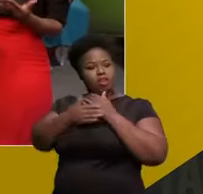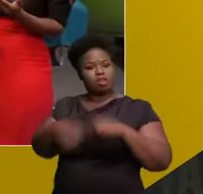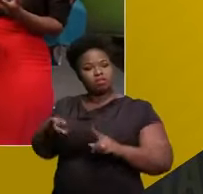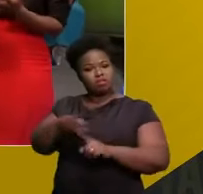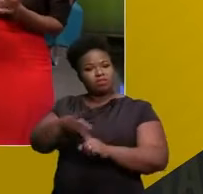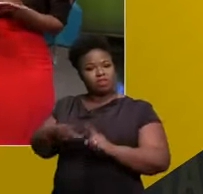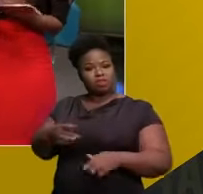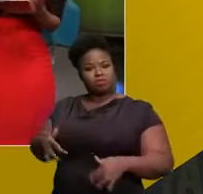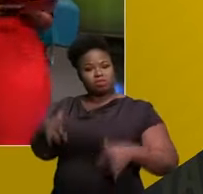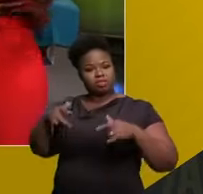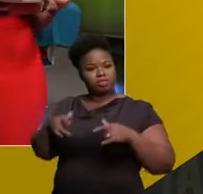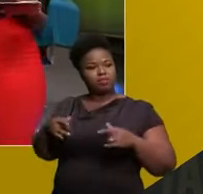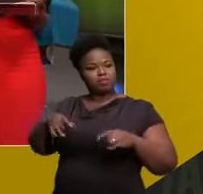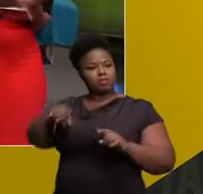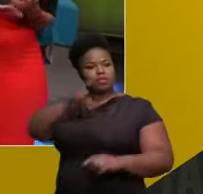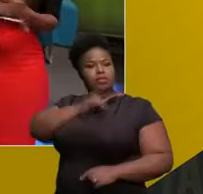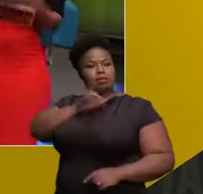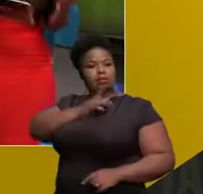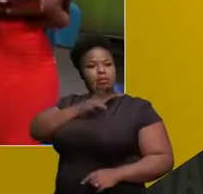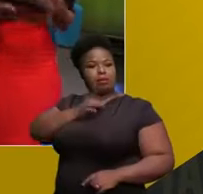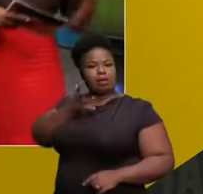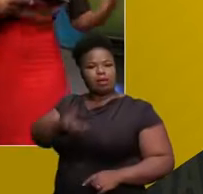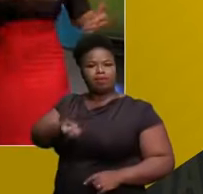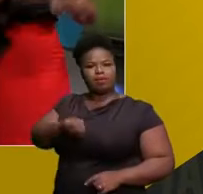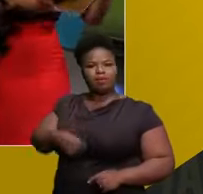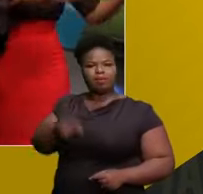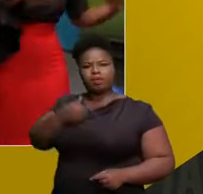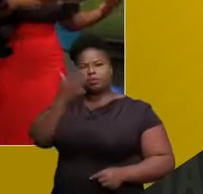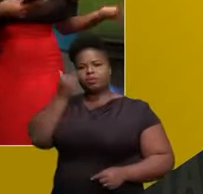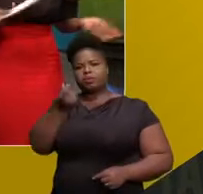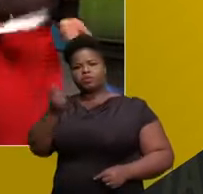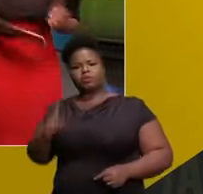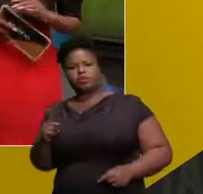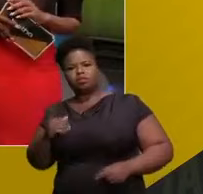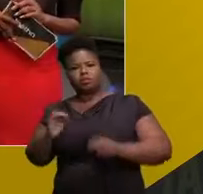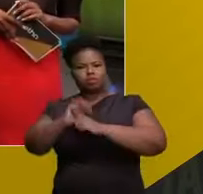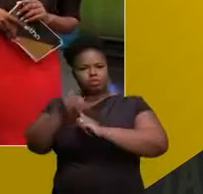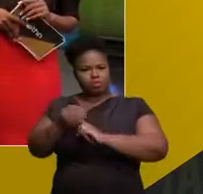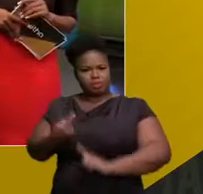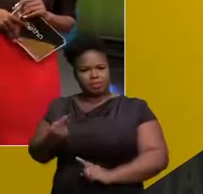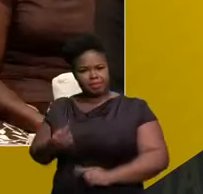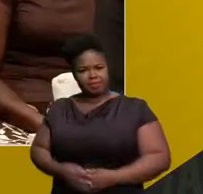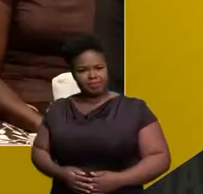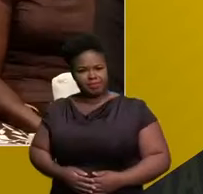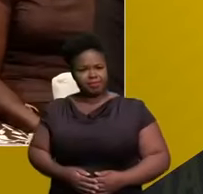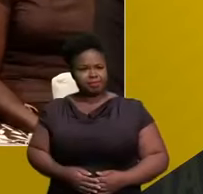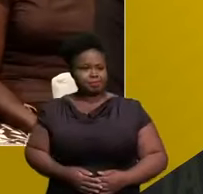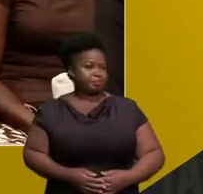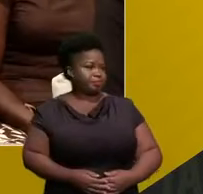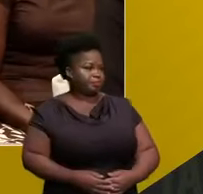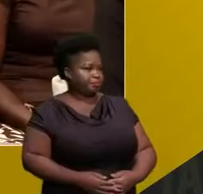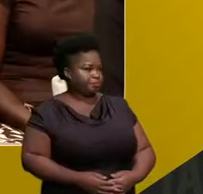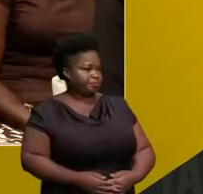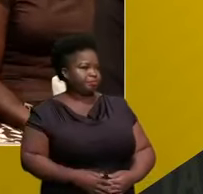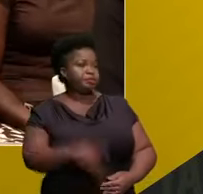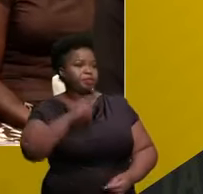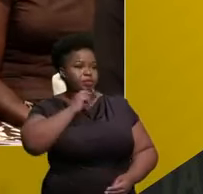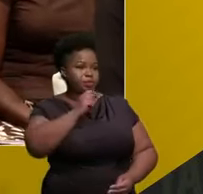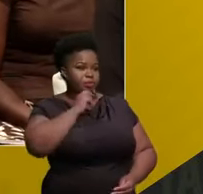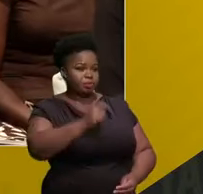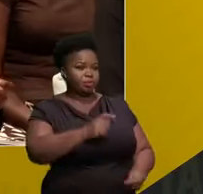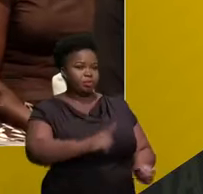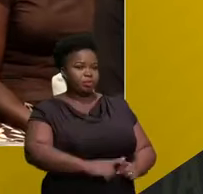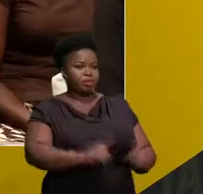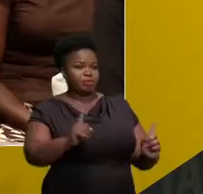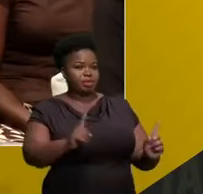fear, and I'm not sure, I always need to be overprotective of myself? No, that's true. But here's the thing